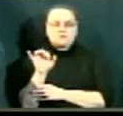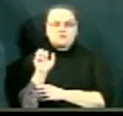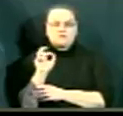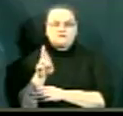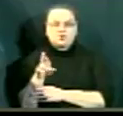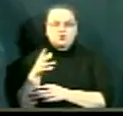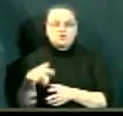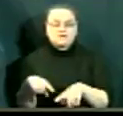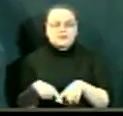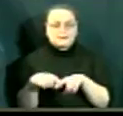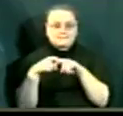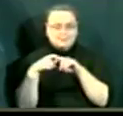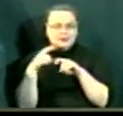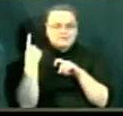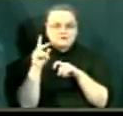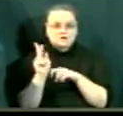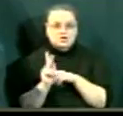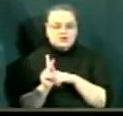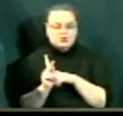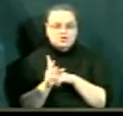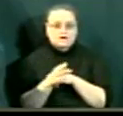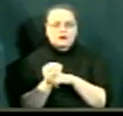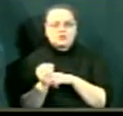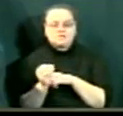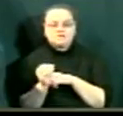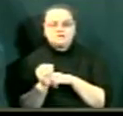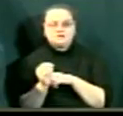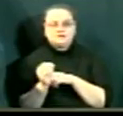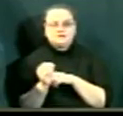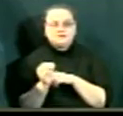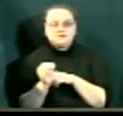suspend for kindergarten and